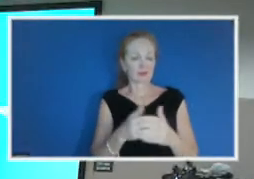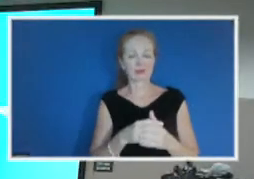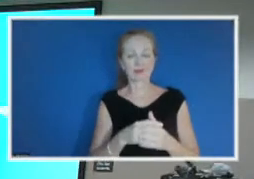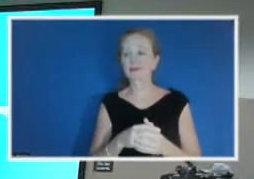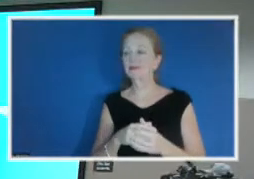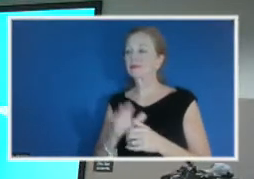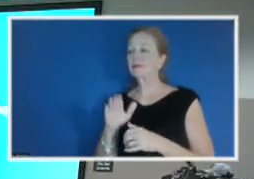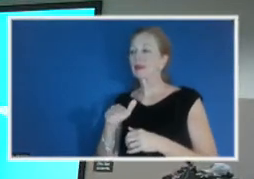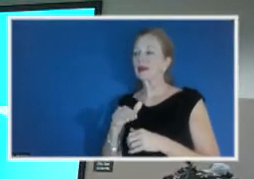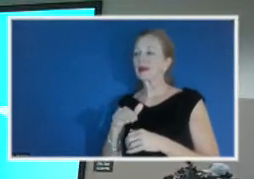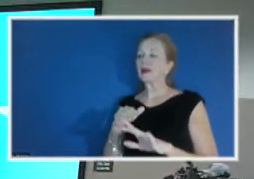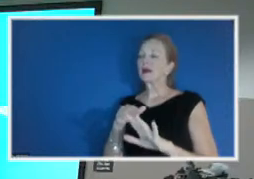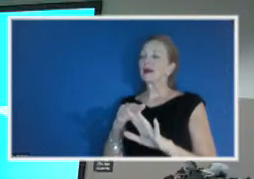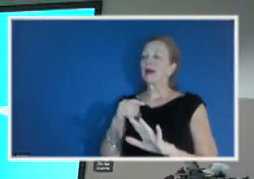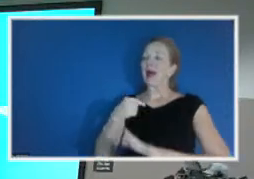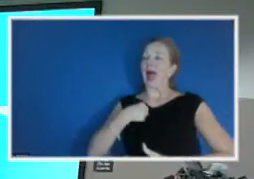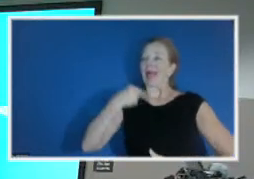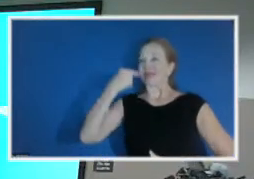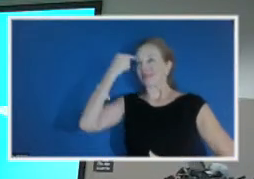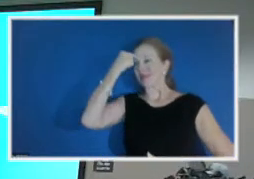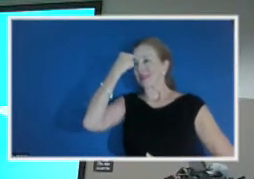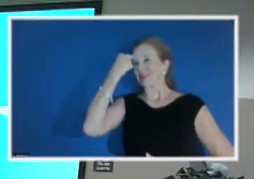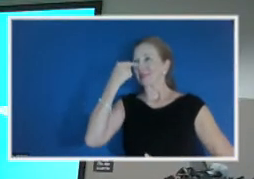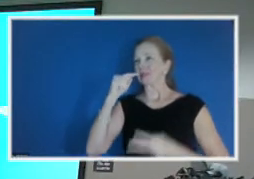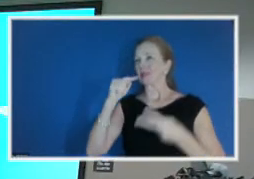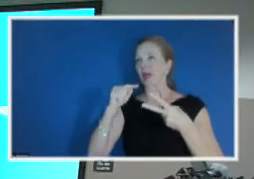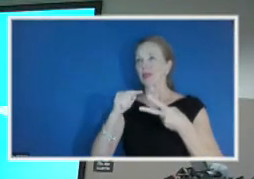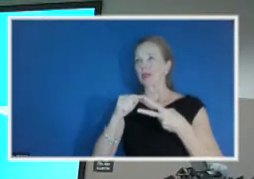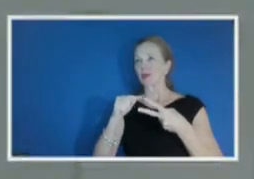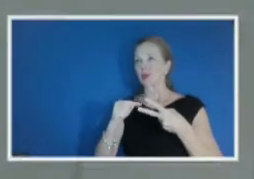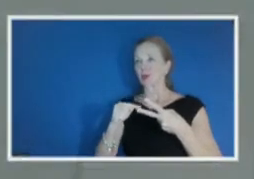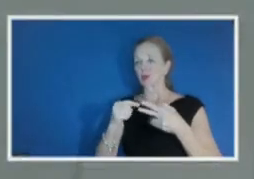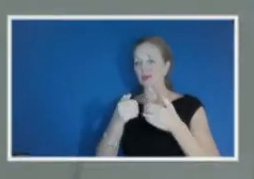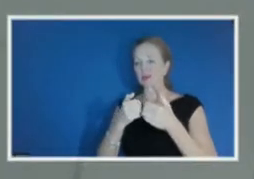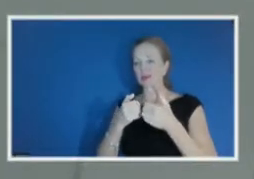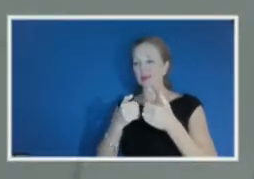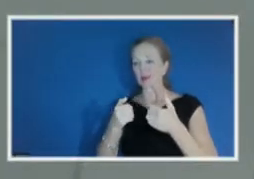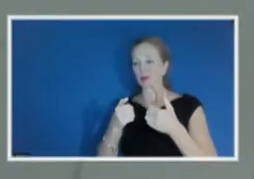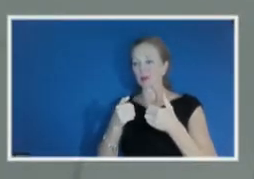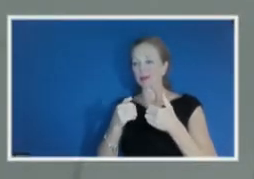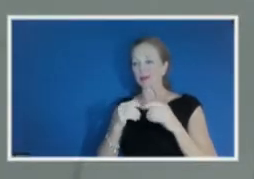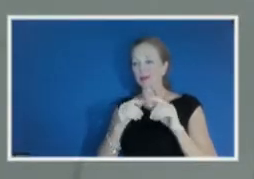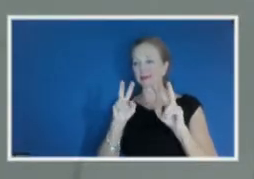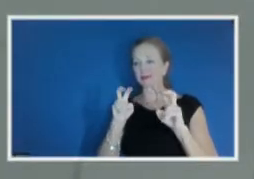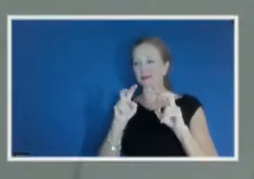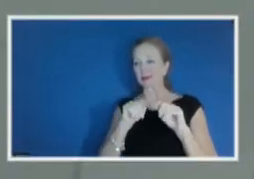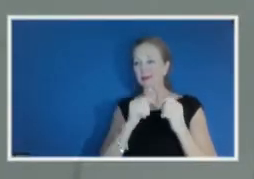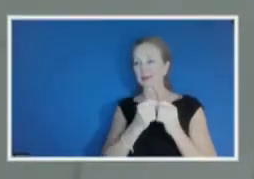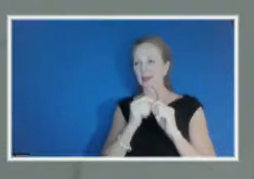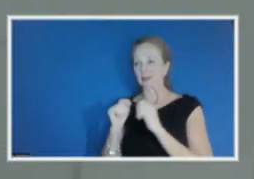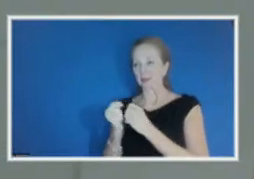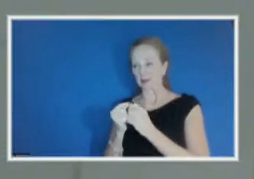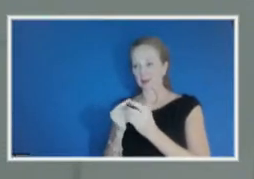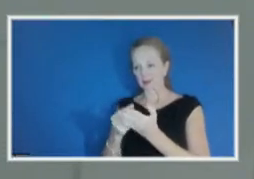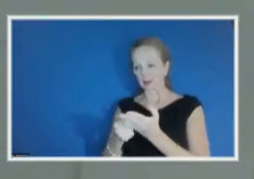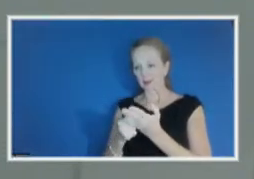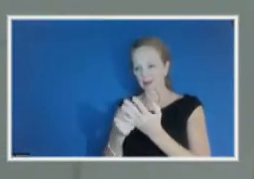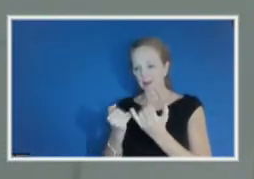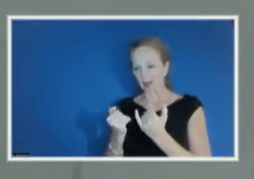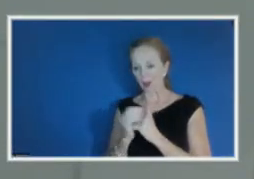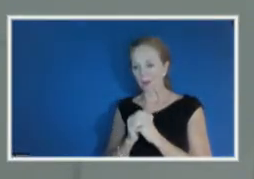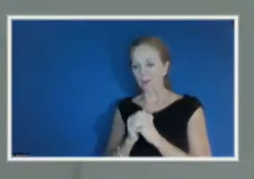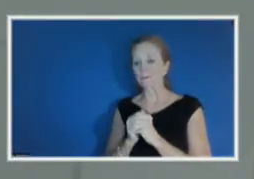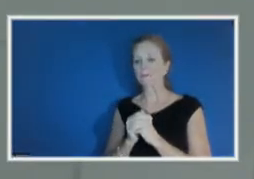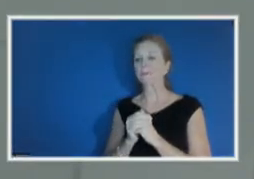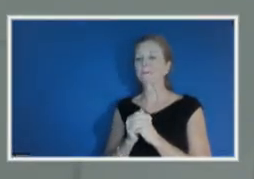Mr. Rios, I think there are two separate teams that you're discussing right now in terms